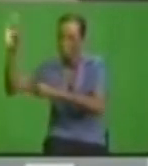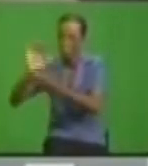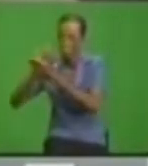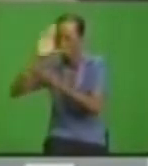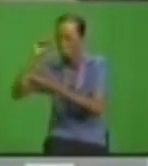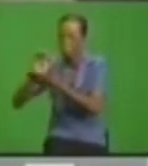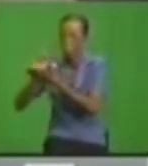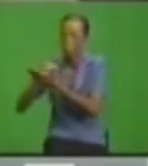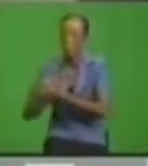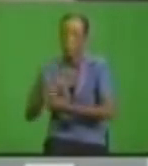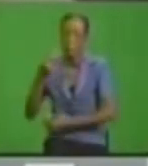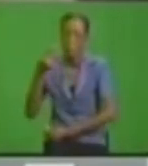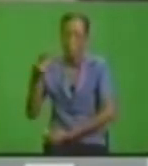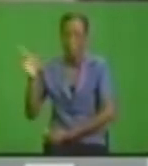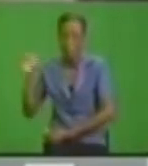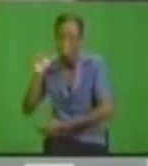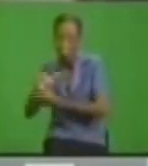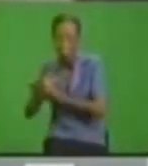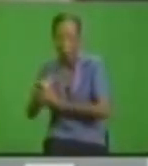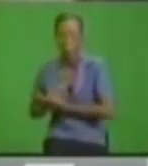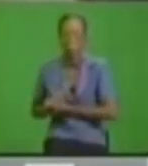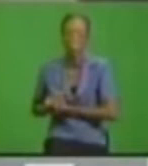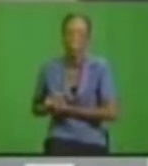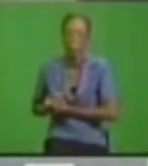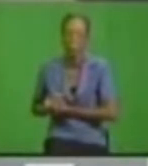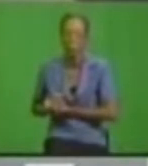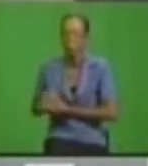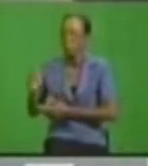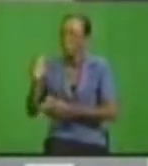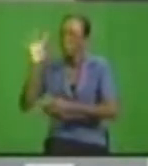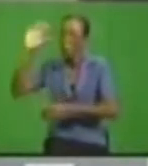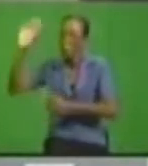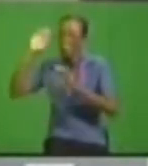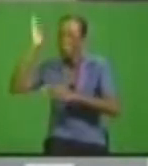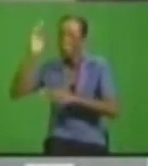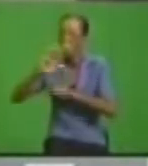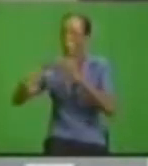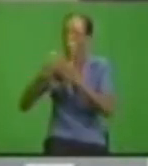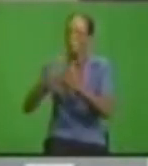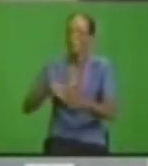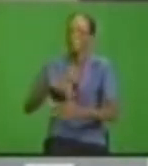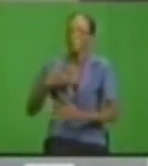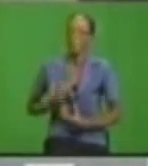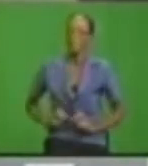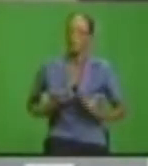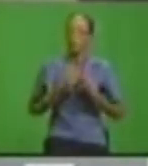At that function, Mrs. Manning, you inspired us all in spite of your